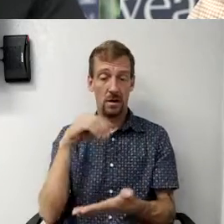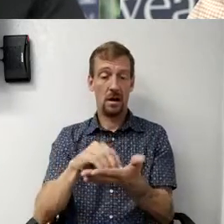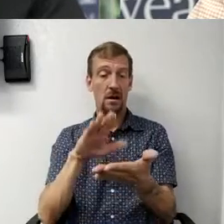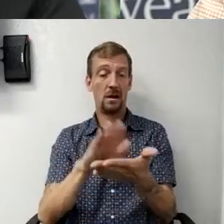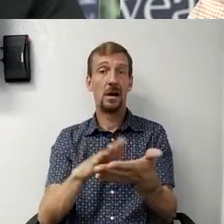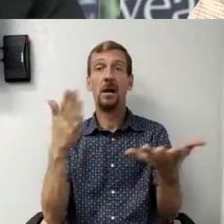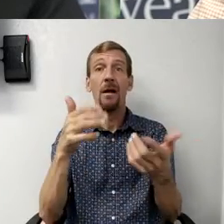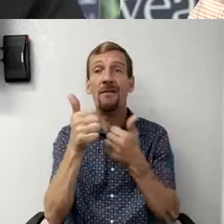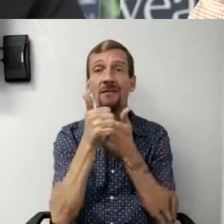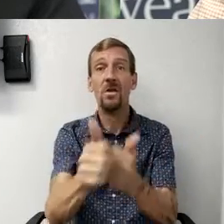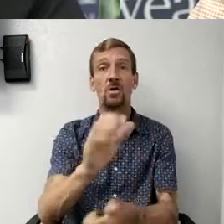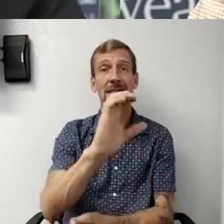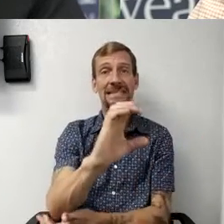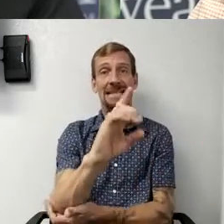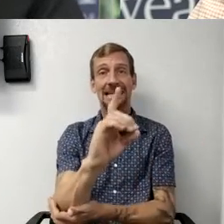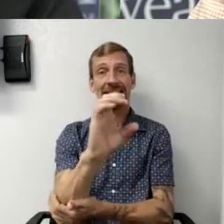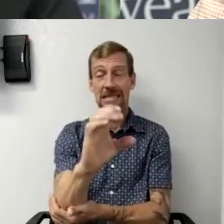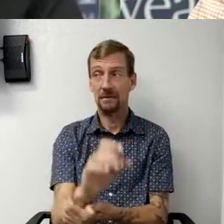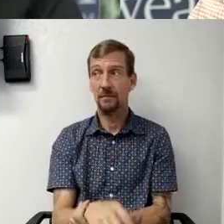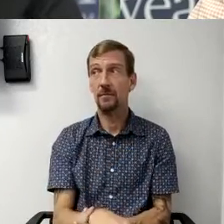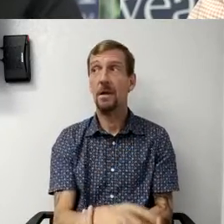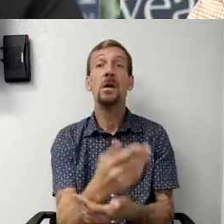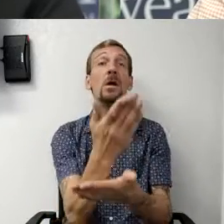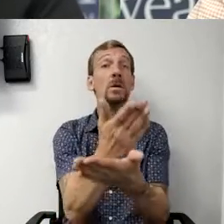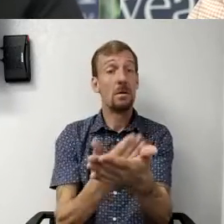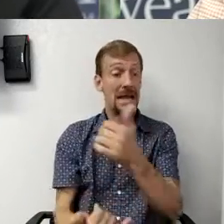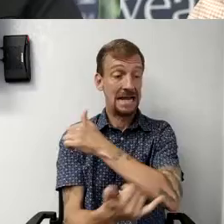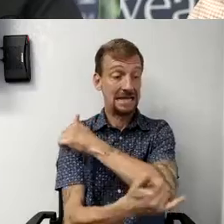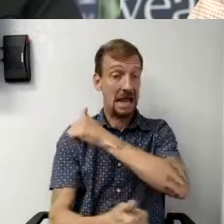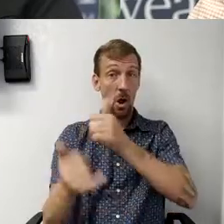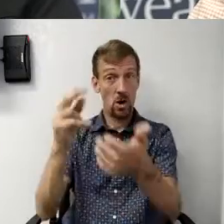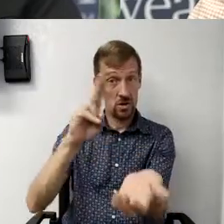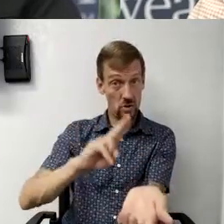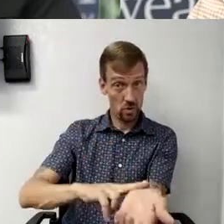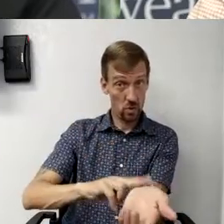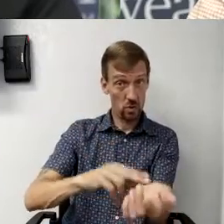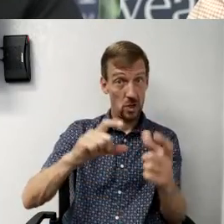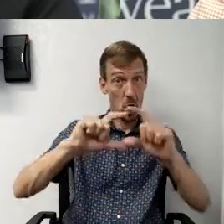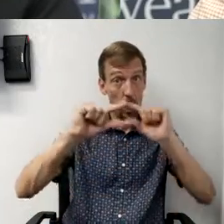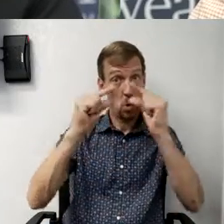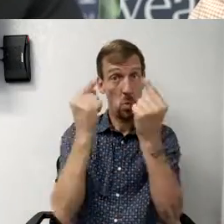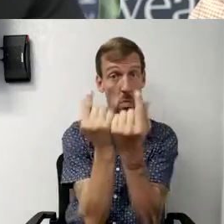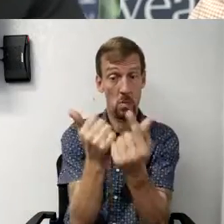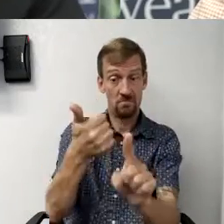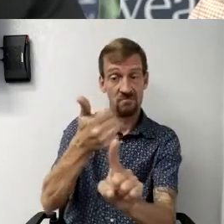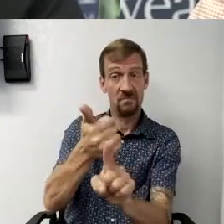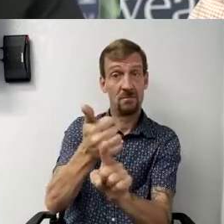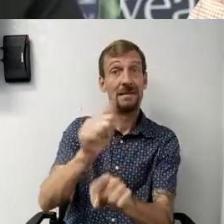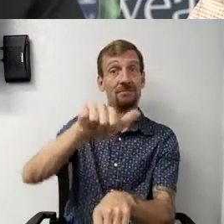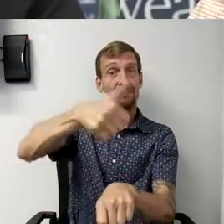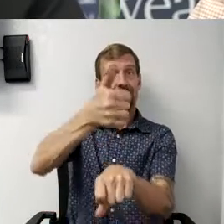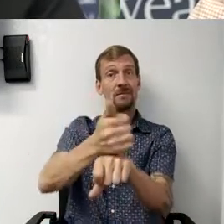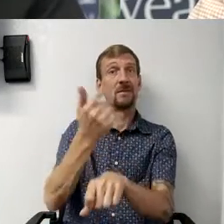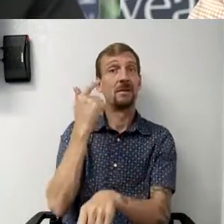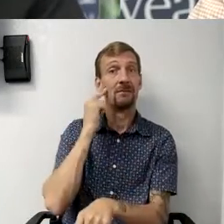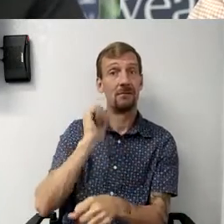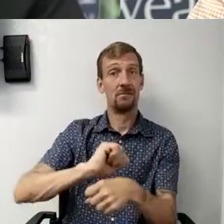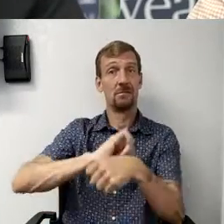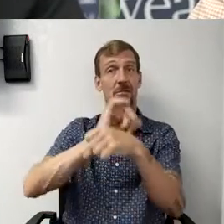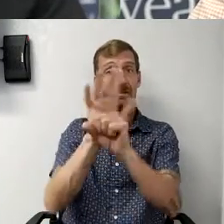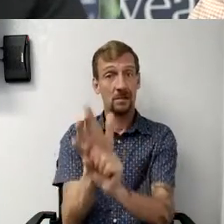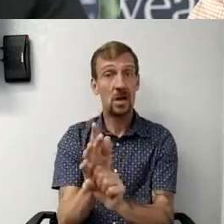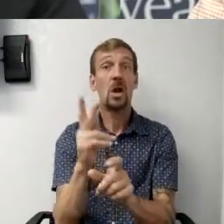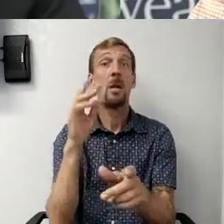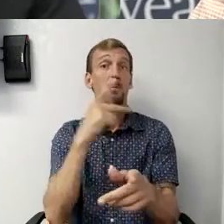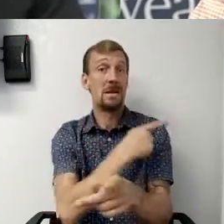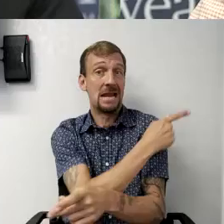So the county public health nurses, and there's an array of them. They are assigned the active COVID patients in the